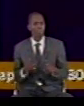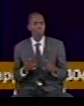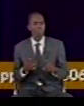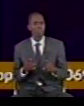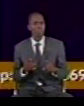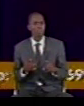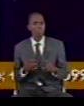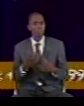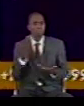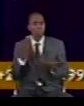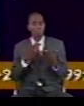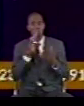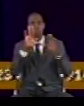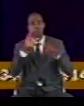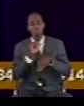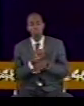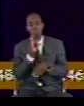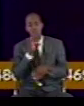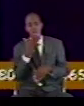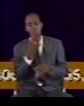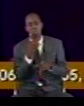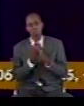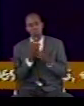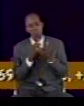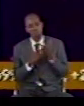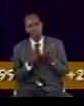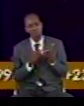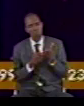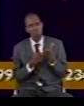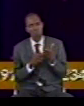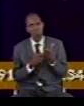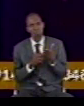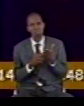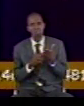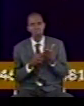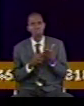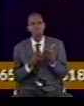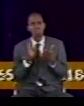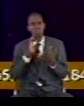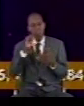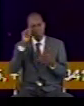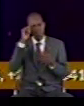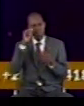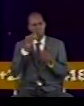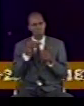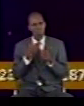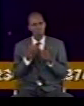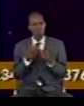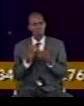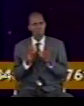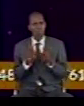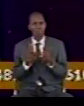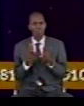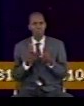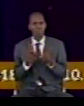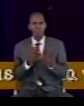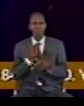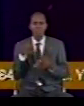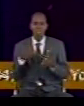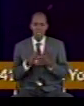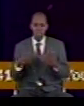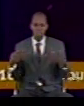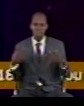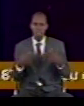the miracle is there. I said, okay, let me check. I said, what? And I heard, what about? Okay, this pain here.